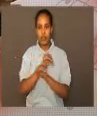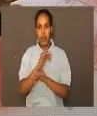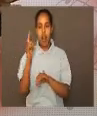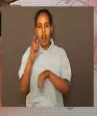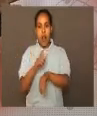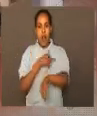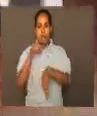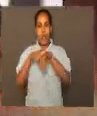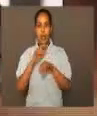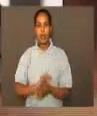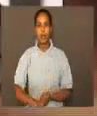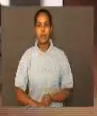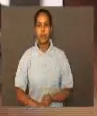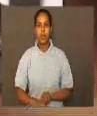time.